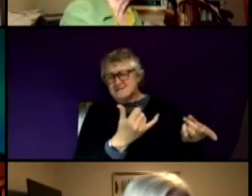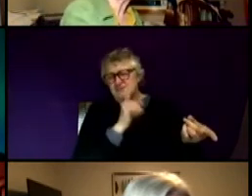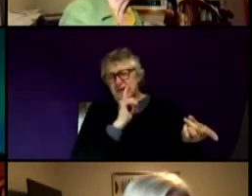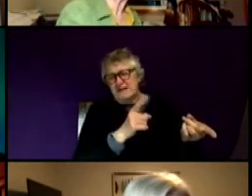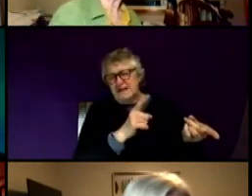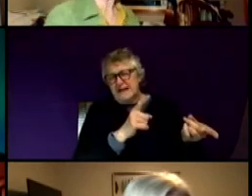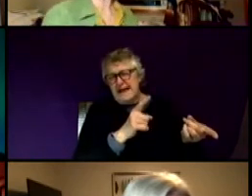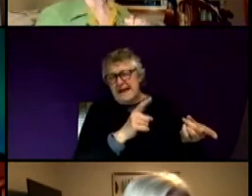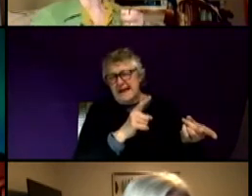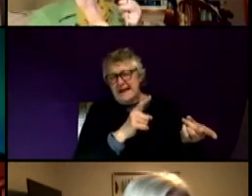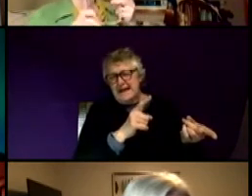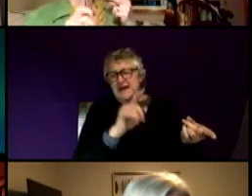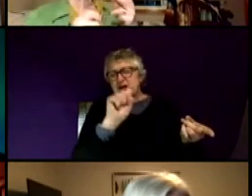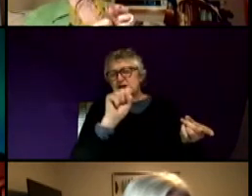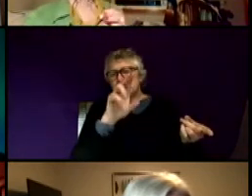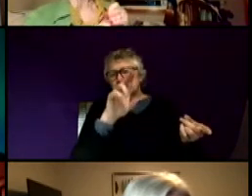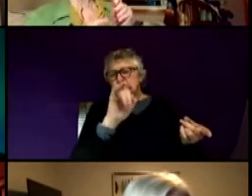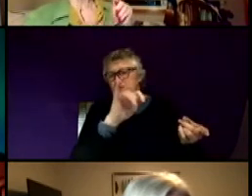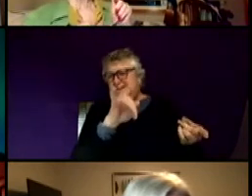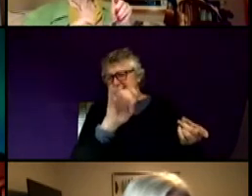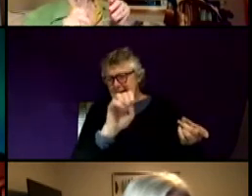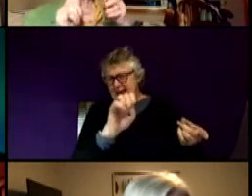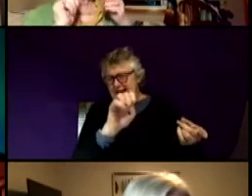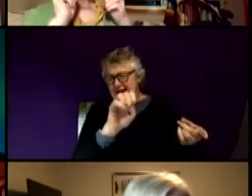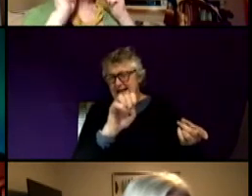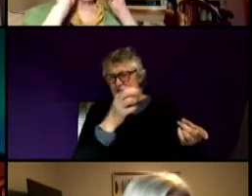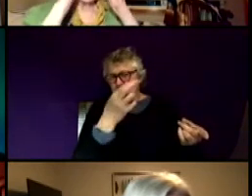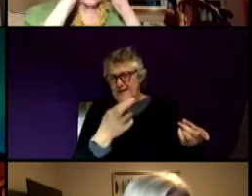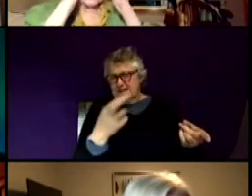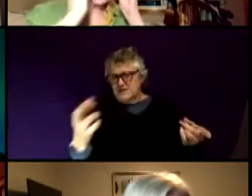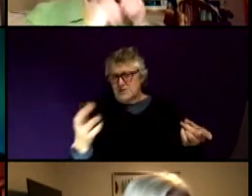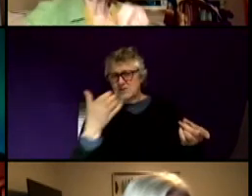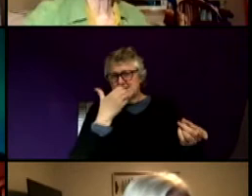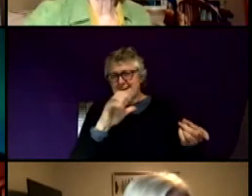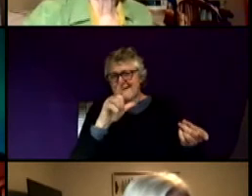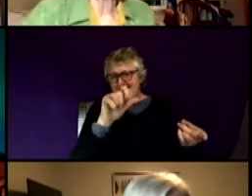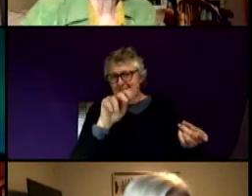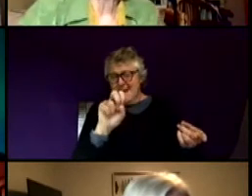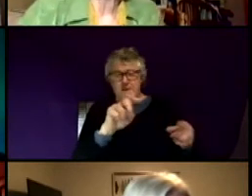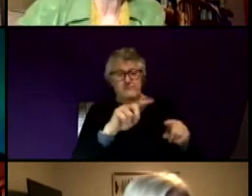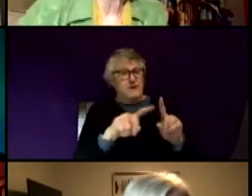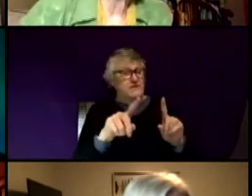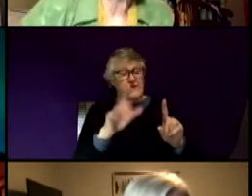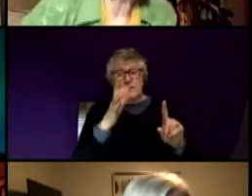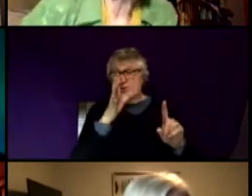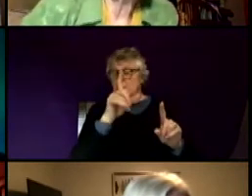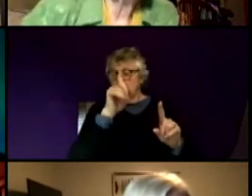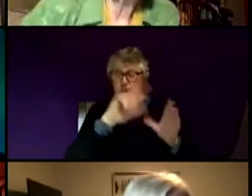be, you know, resources too. But there's going to be, need to be a lot of coordination between